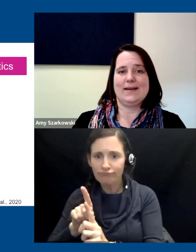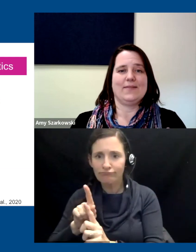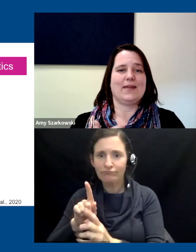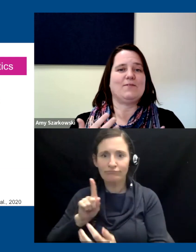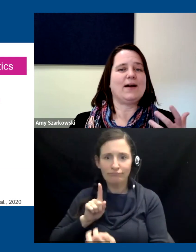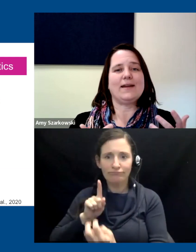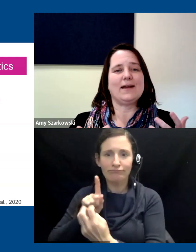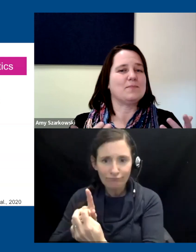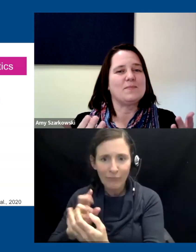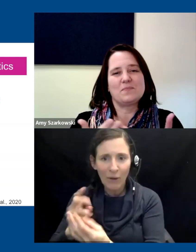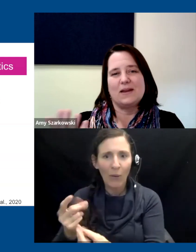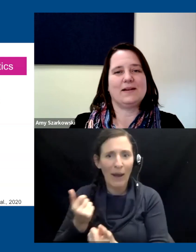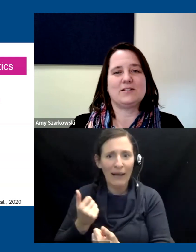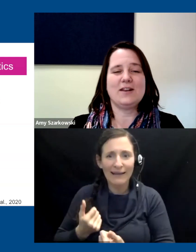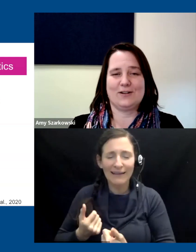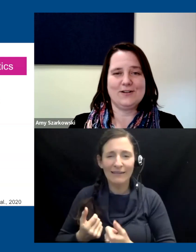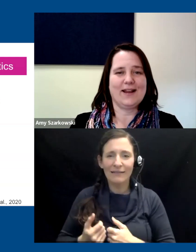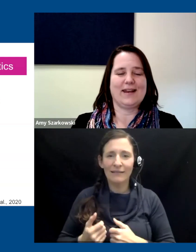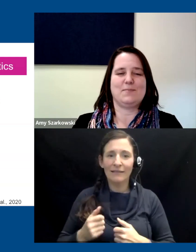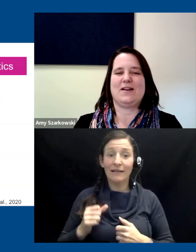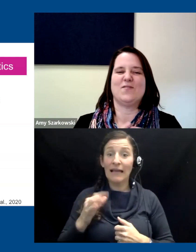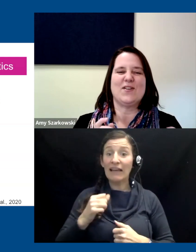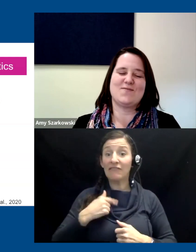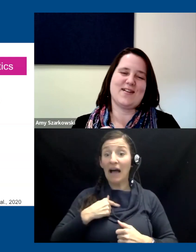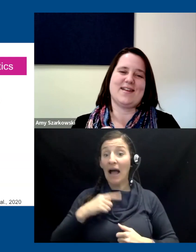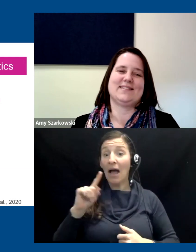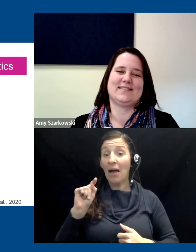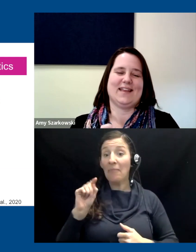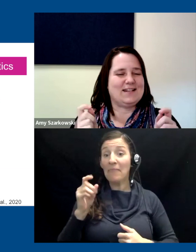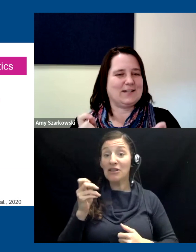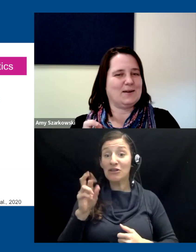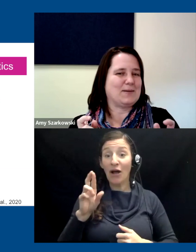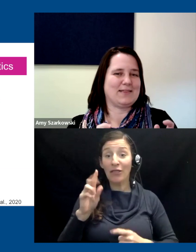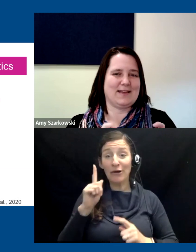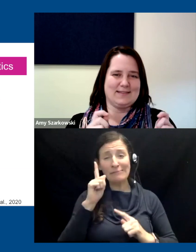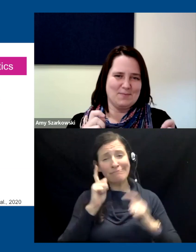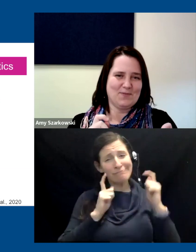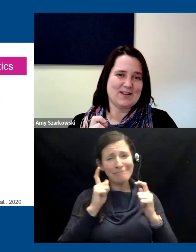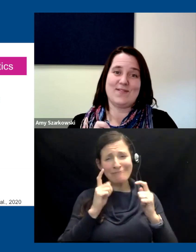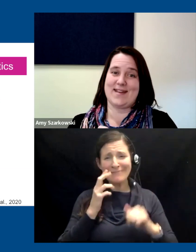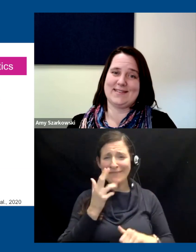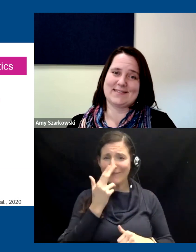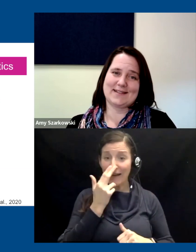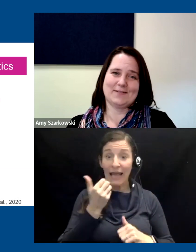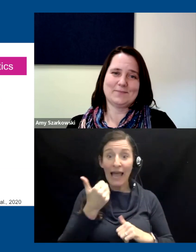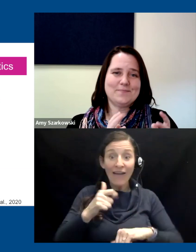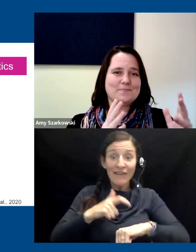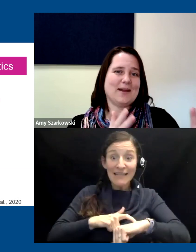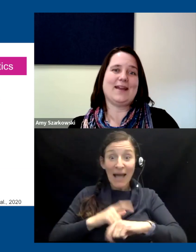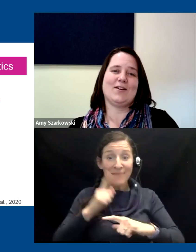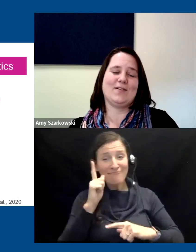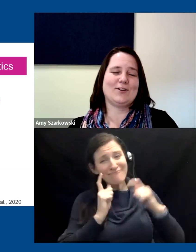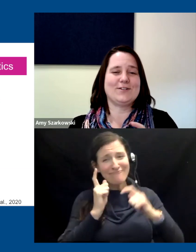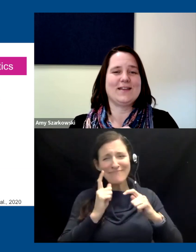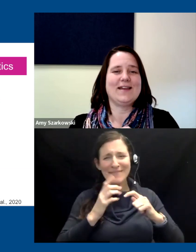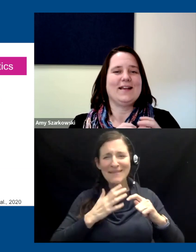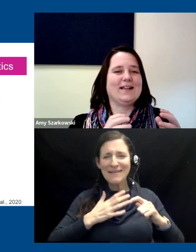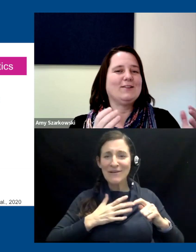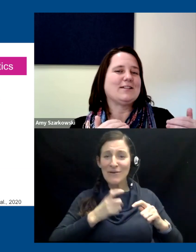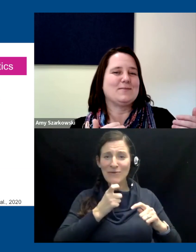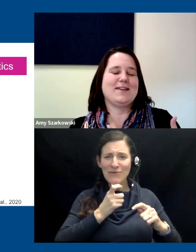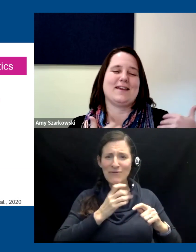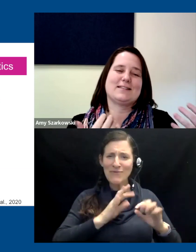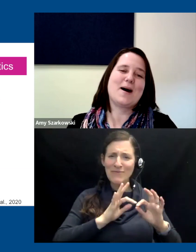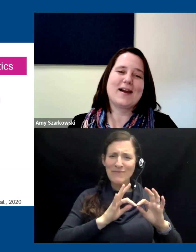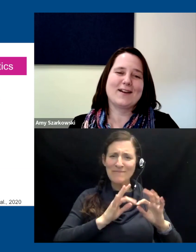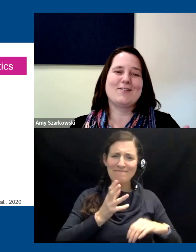right? That if I am a toddler and I make a funny face, and each time I make that same funny face, my caregivers